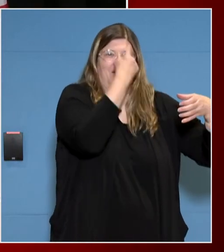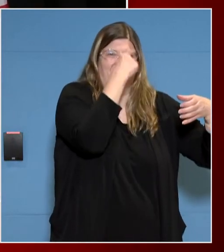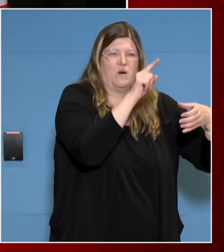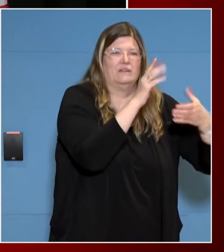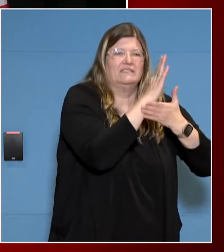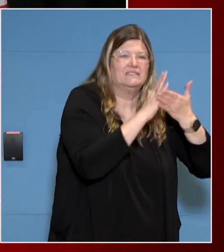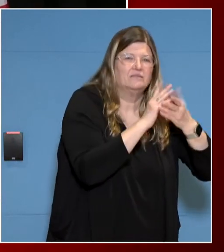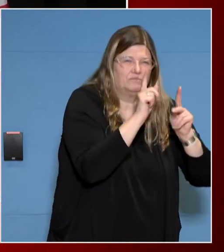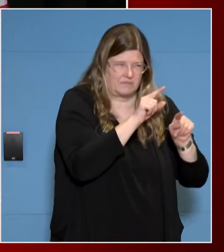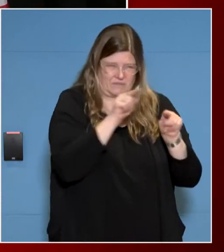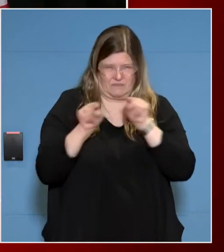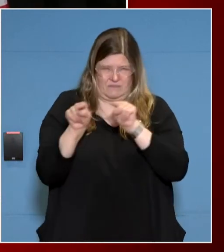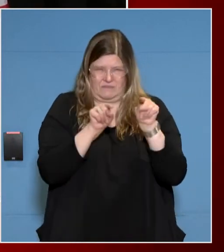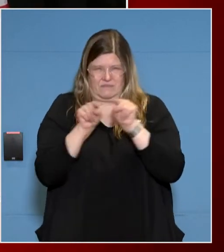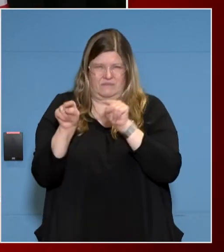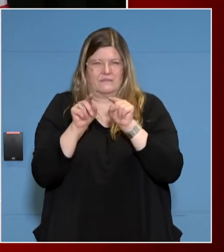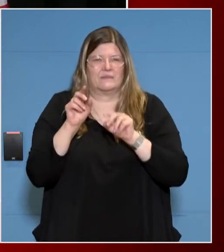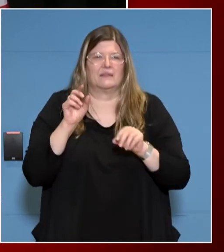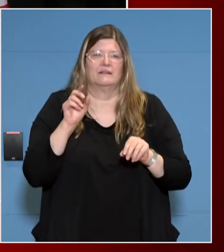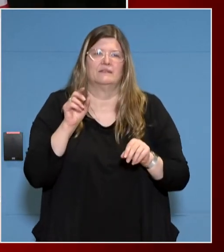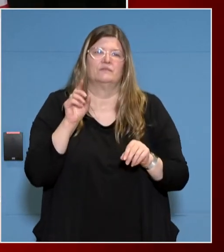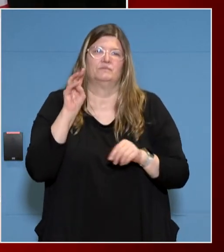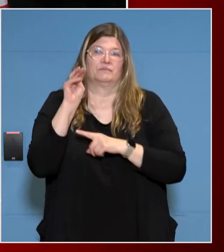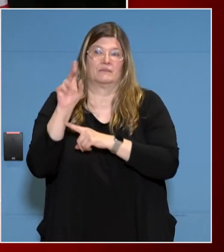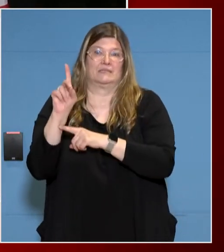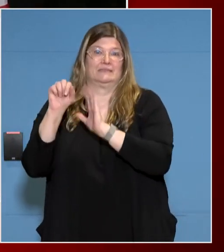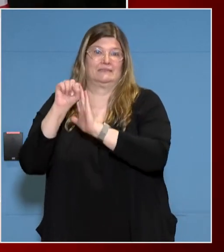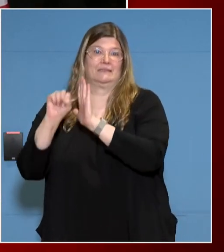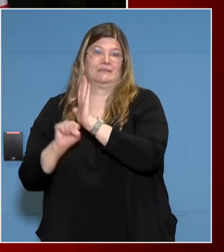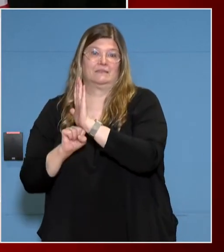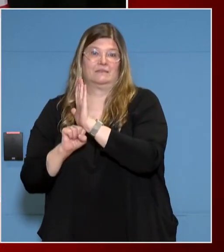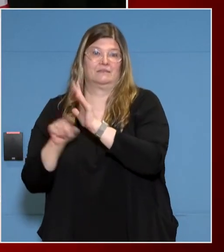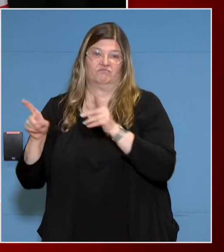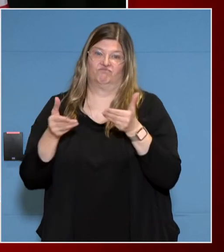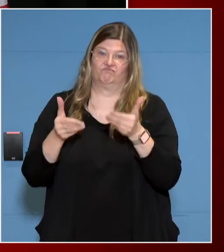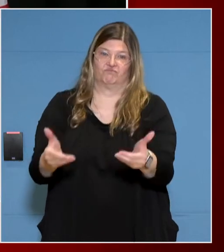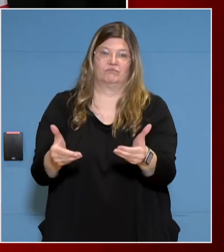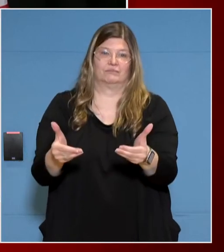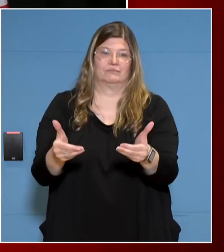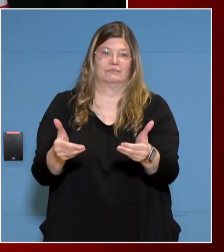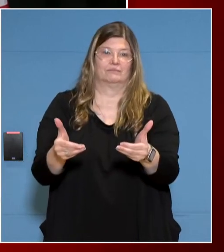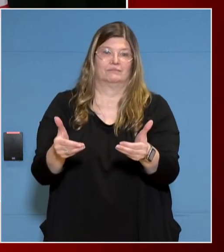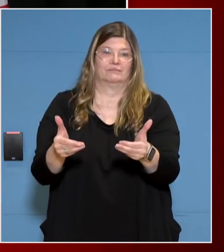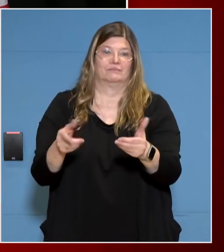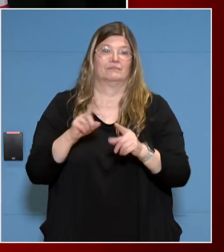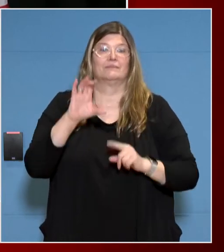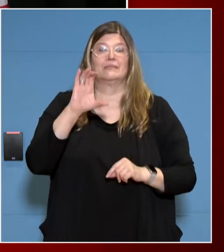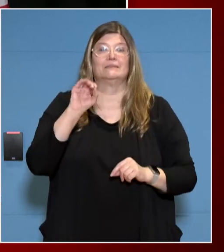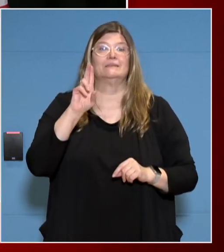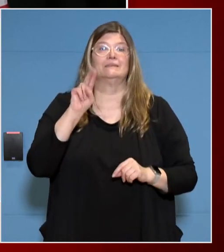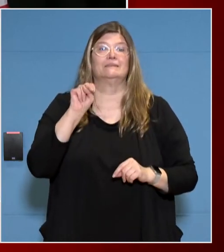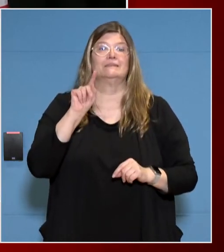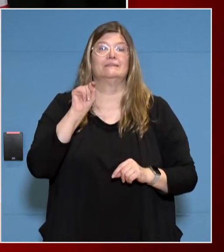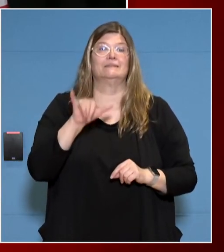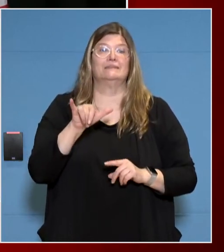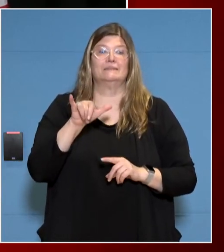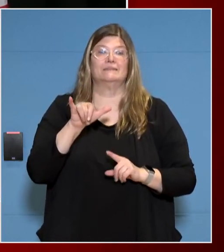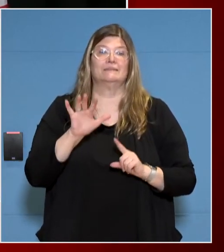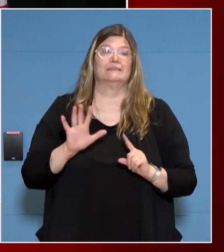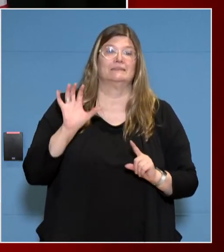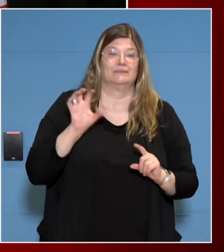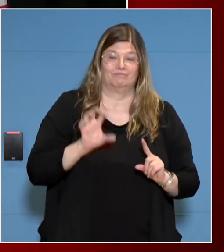phase has moved forward, but the counties in Maryland who actually implement the phases may be doing something different than what the state announces. And just